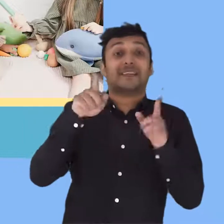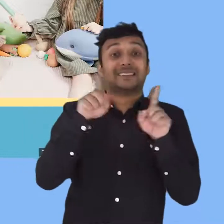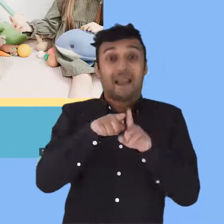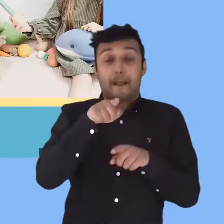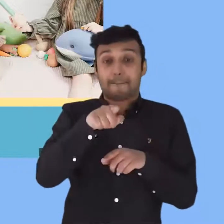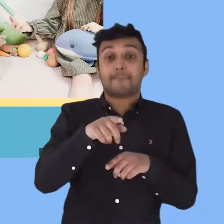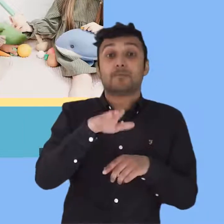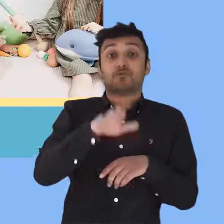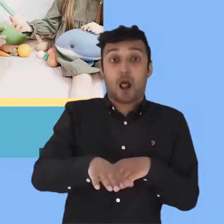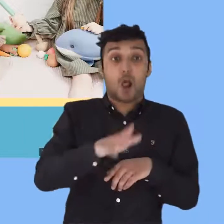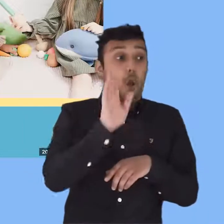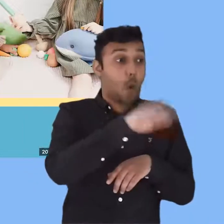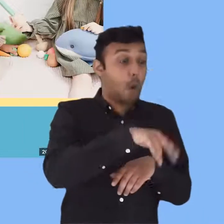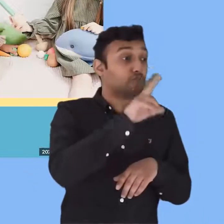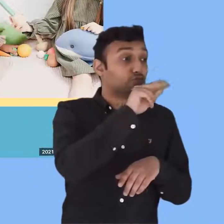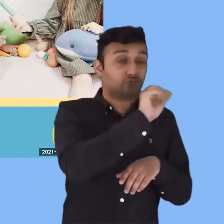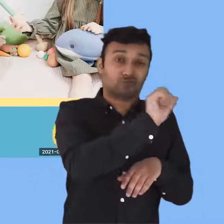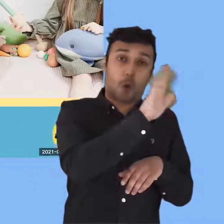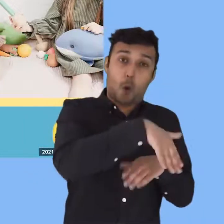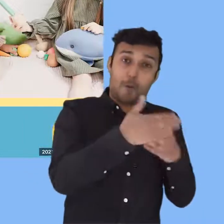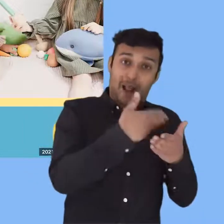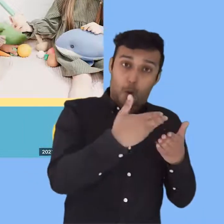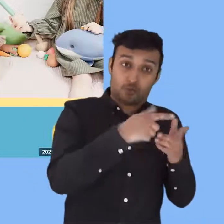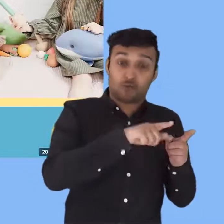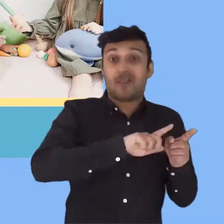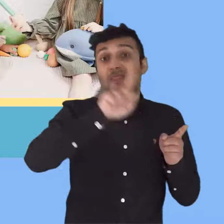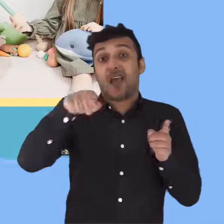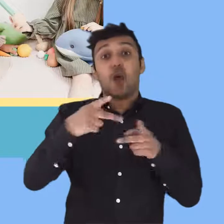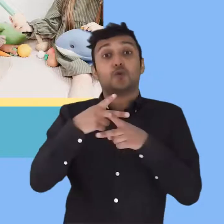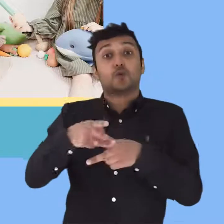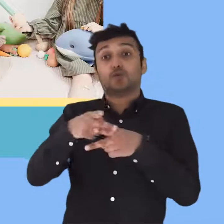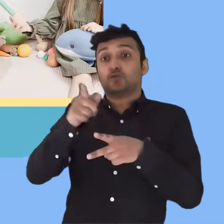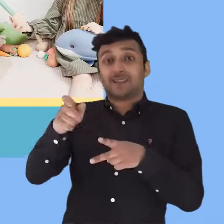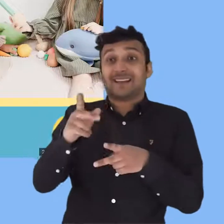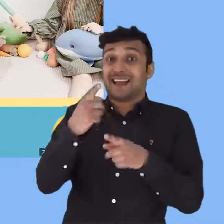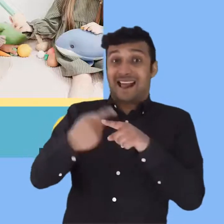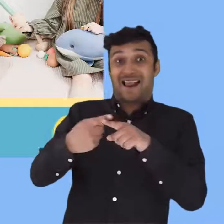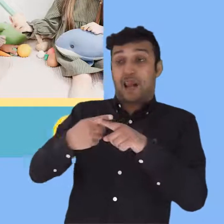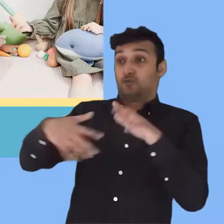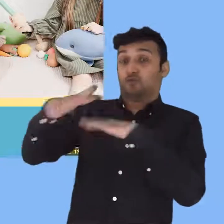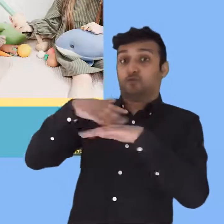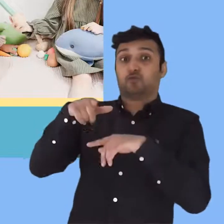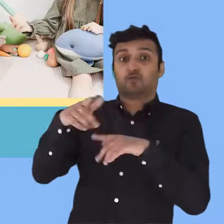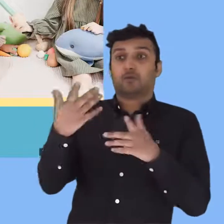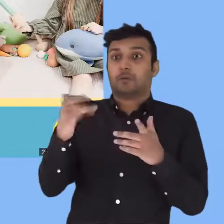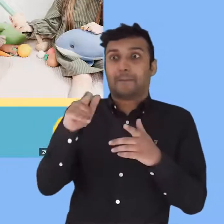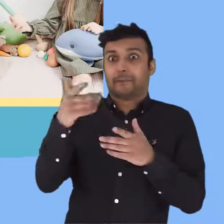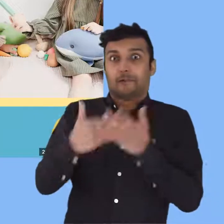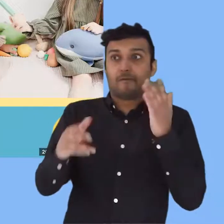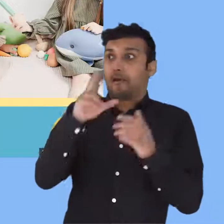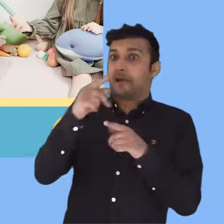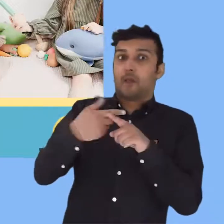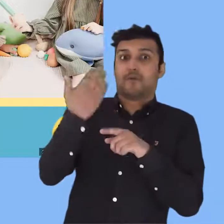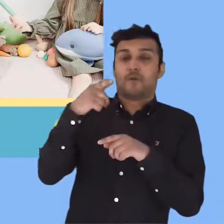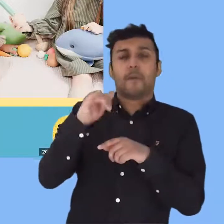nursery where English is spoken, and they've never had English before, to go through a kind of a silent period, a period